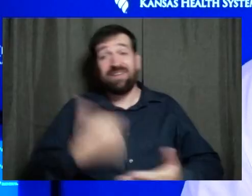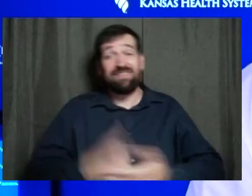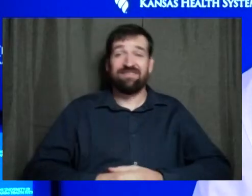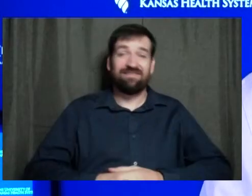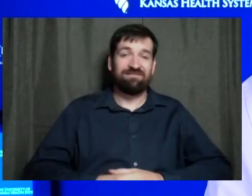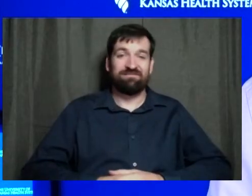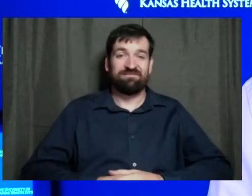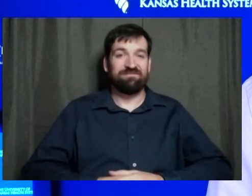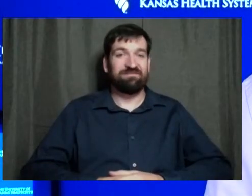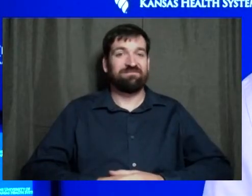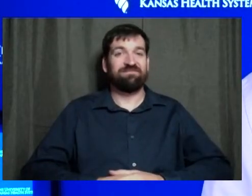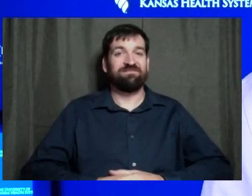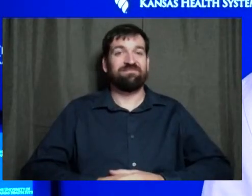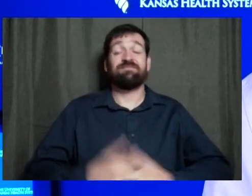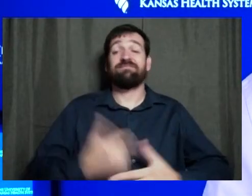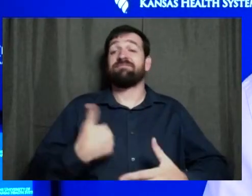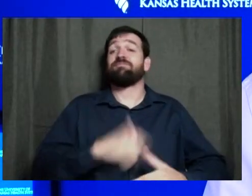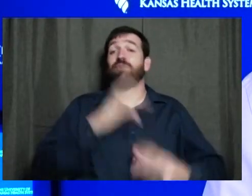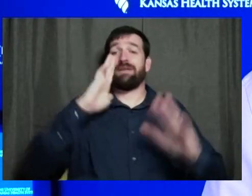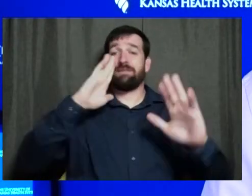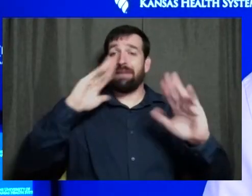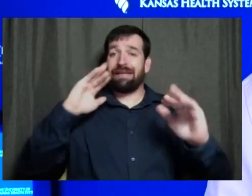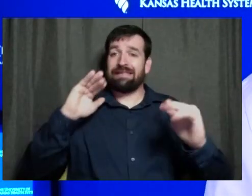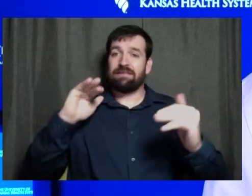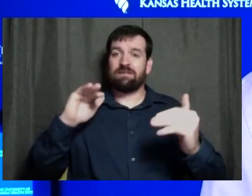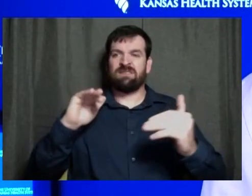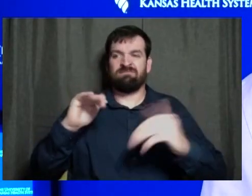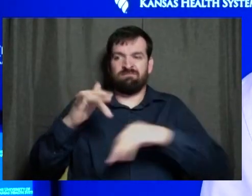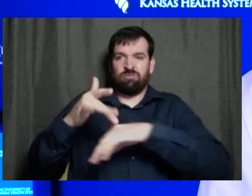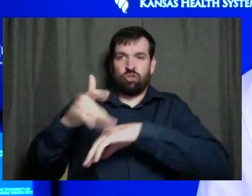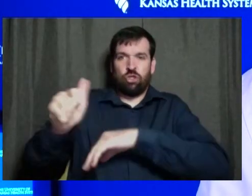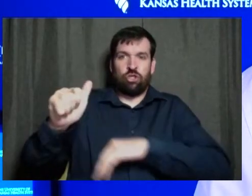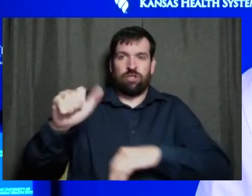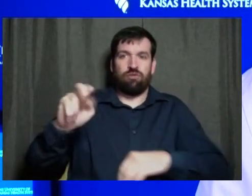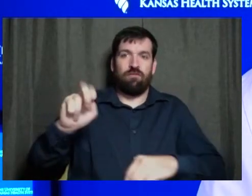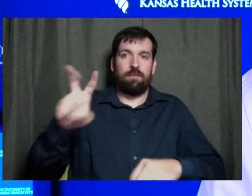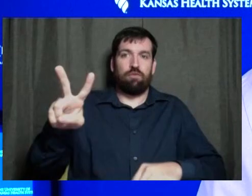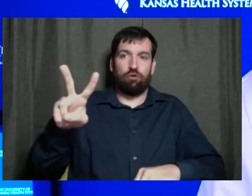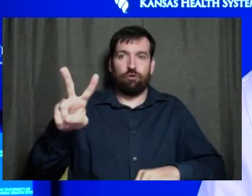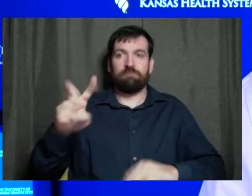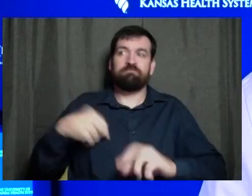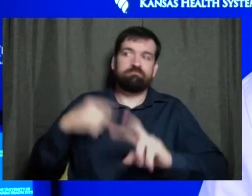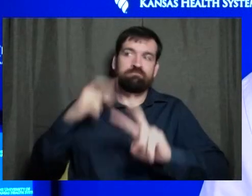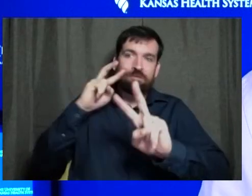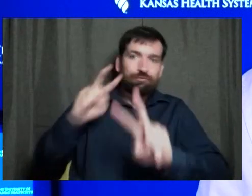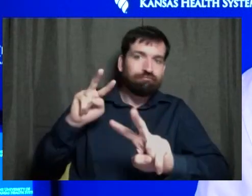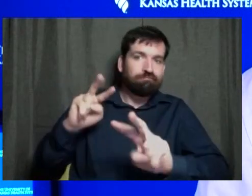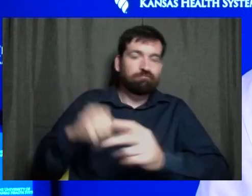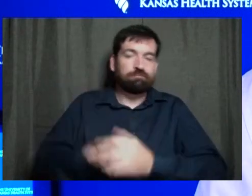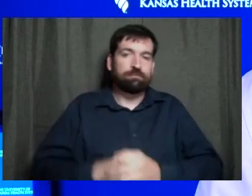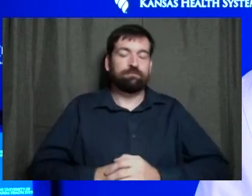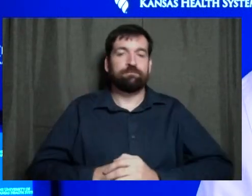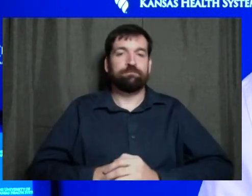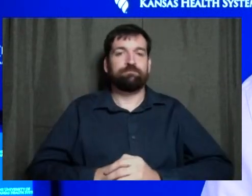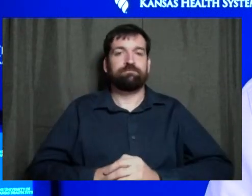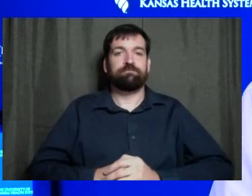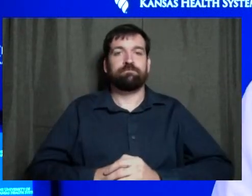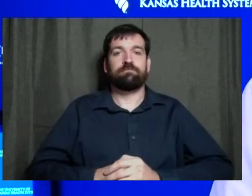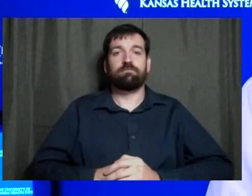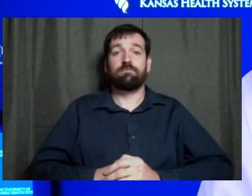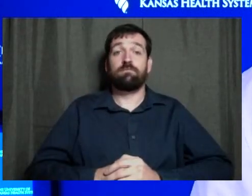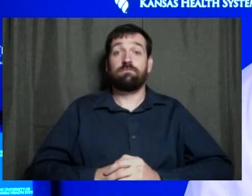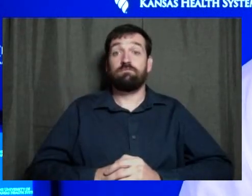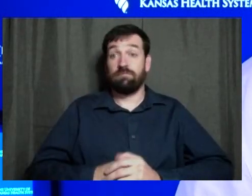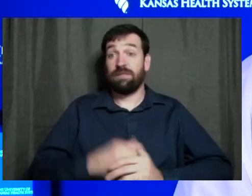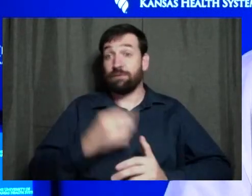think what we're expecting is really in this early November period is what I saw. So, I think it's imminent, and it should be